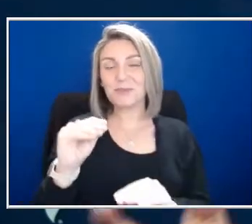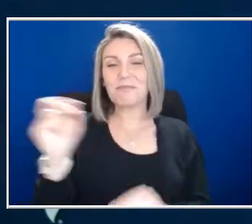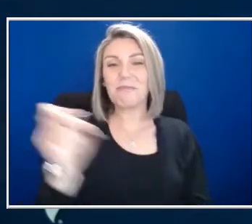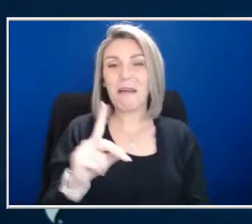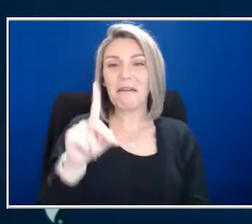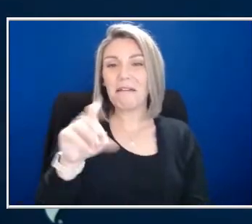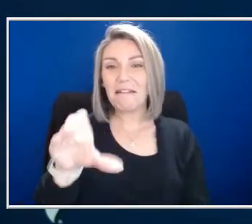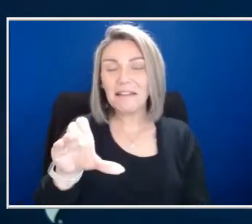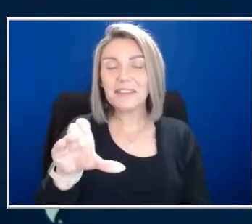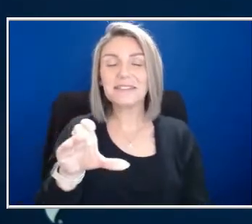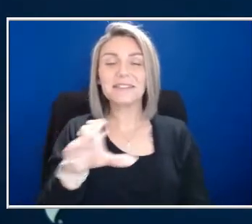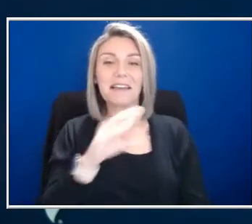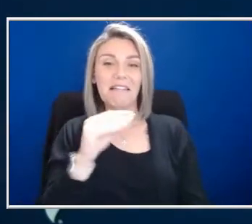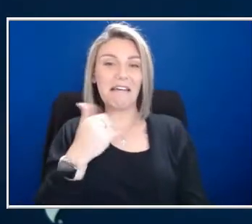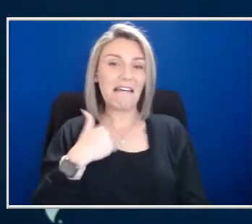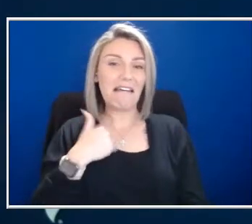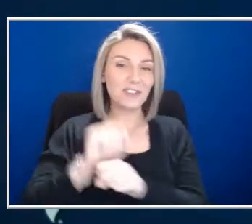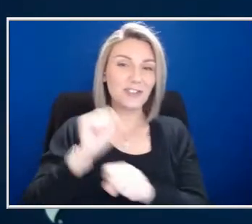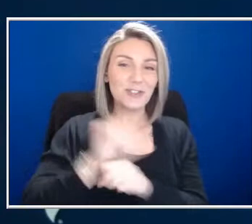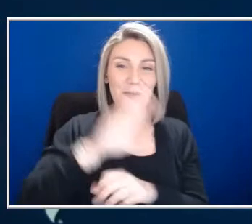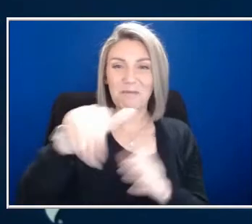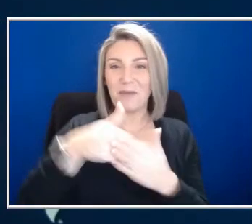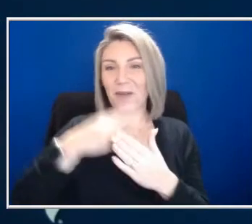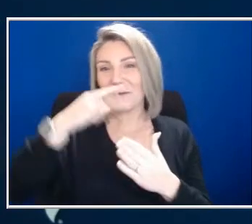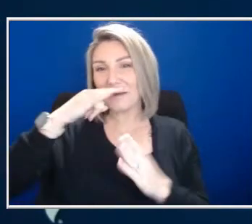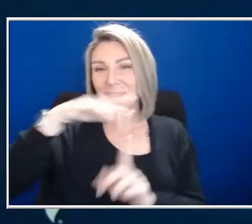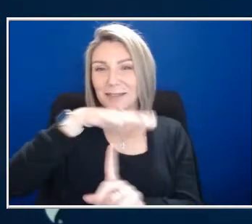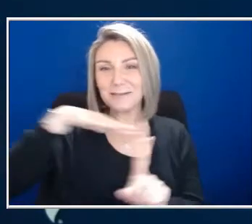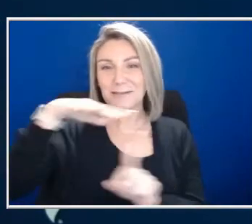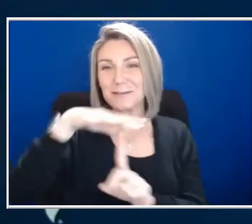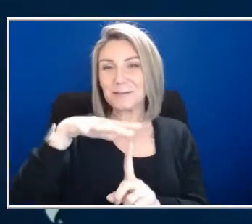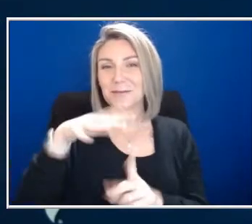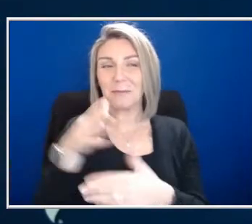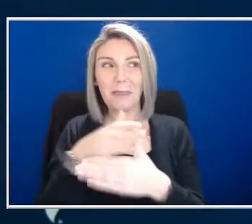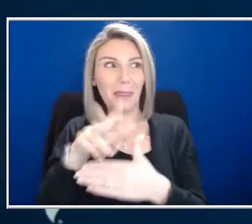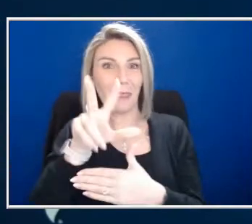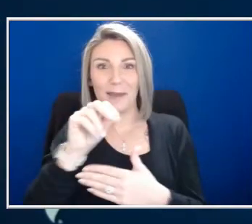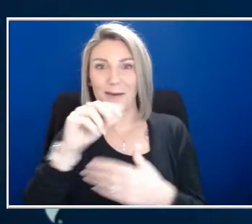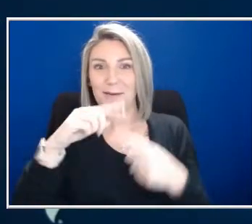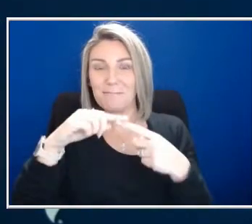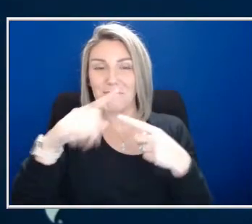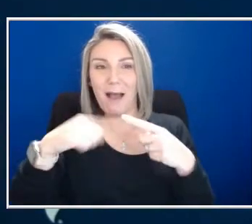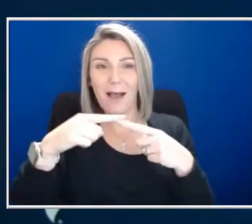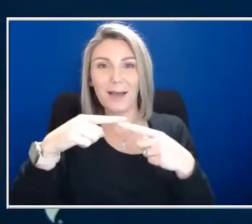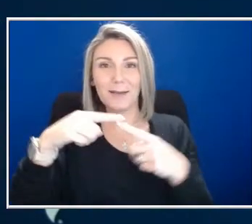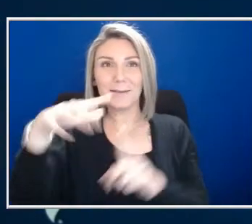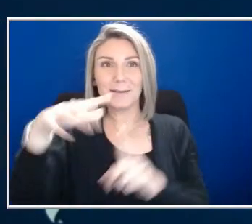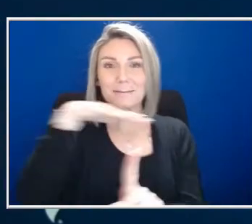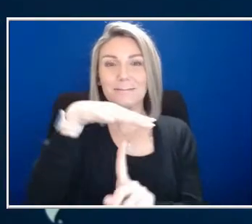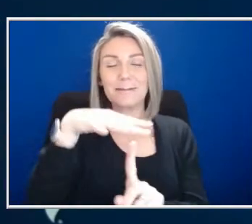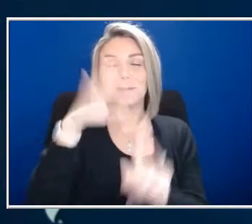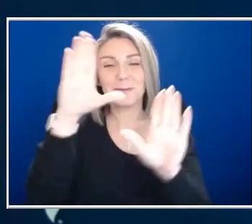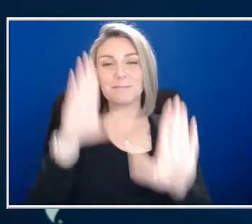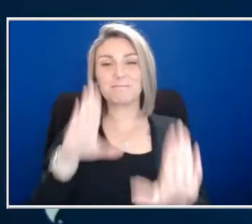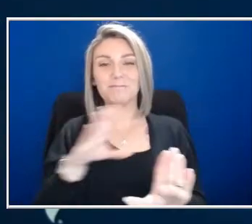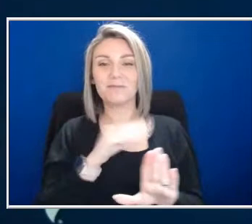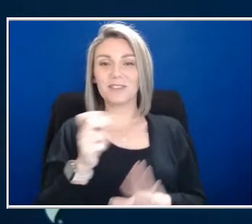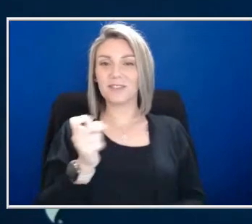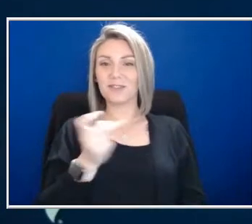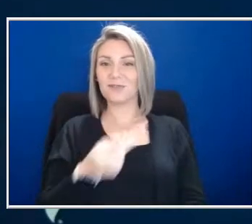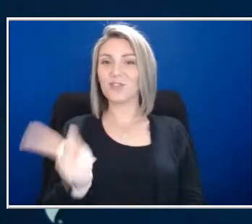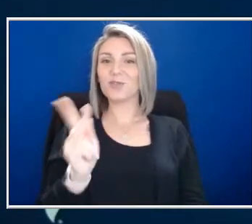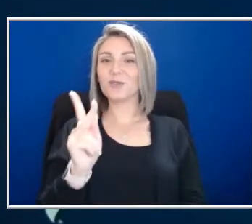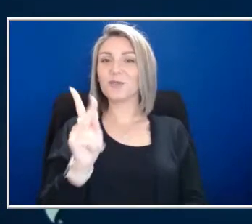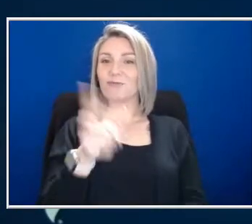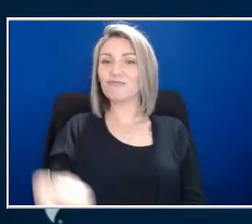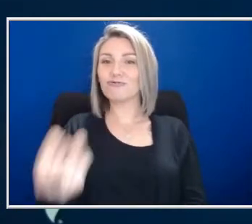we'll have all of our kids, you know, within 30 miles of us, which will be great. Yeah. And you know, we've got a couple of trips planned